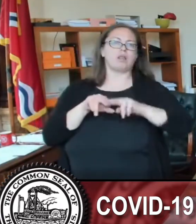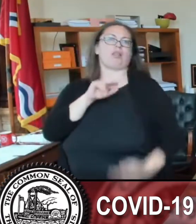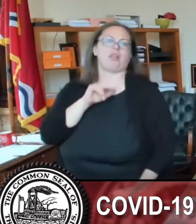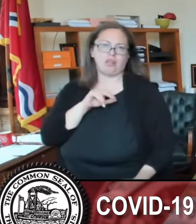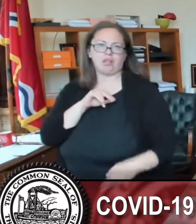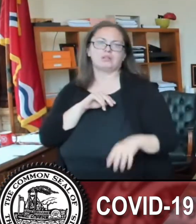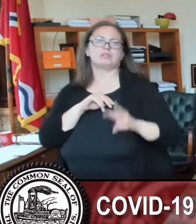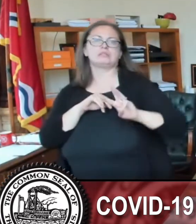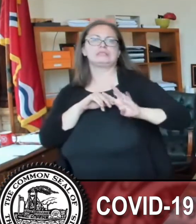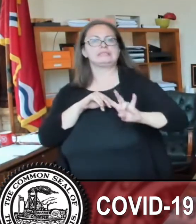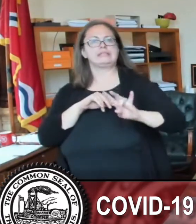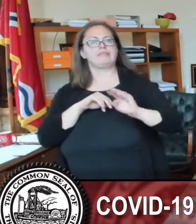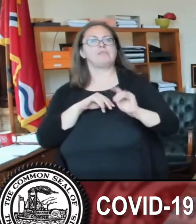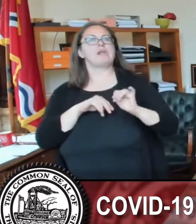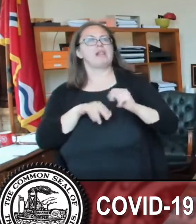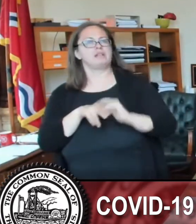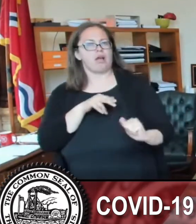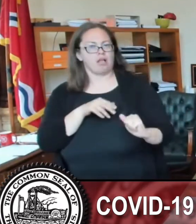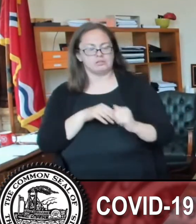million.